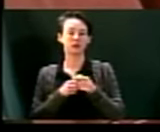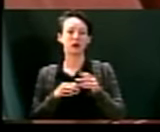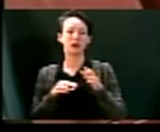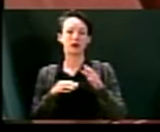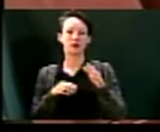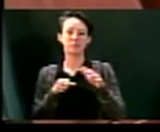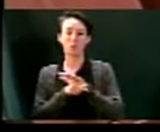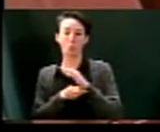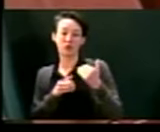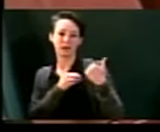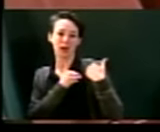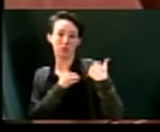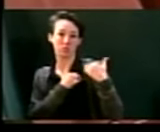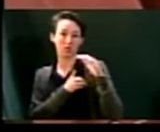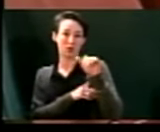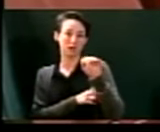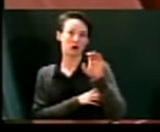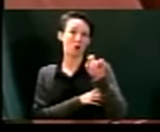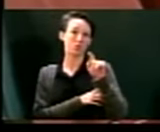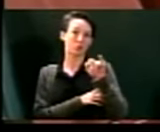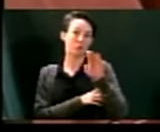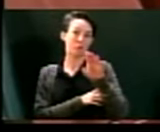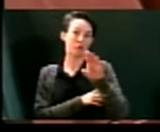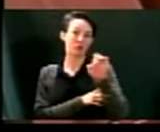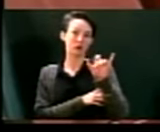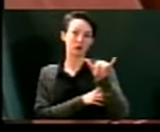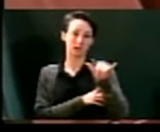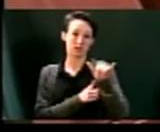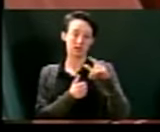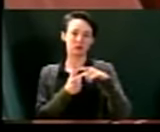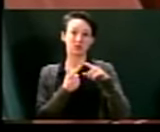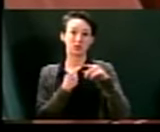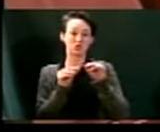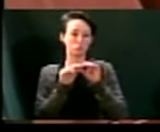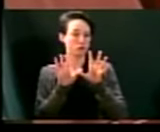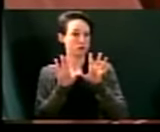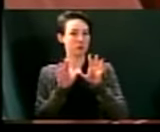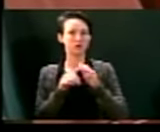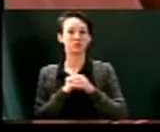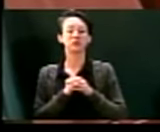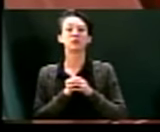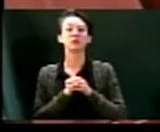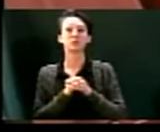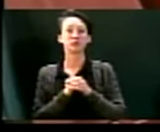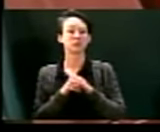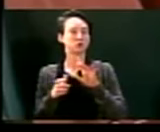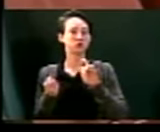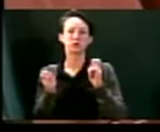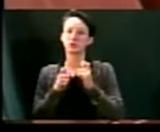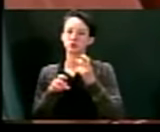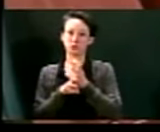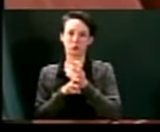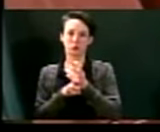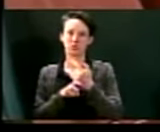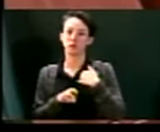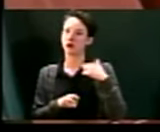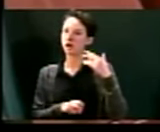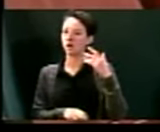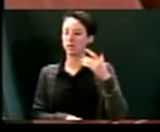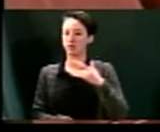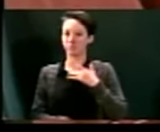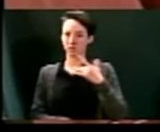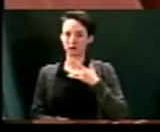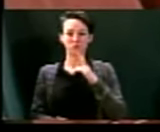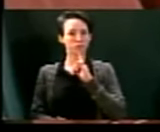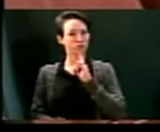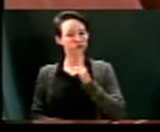and transparency. Change is hard, but I feel certain that Knox County is up to